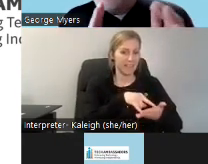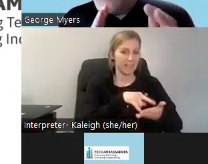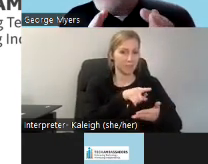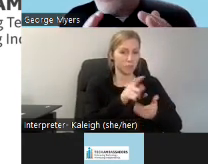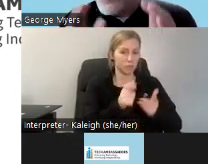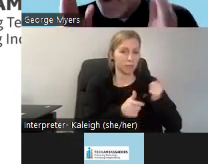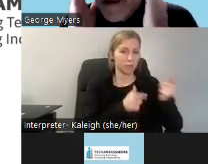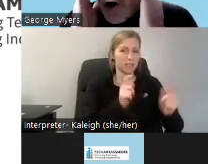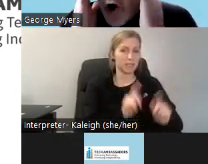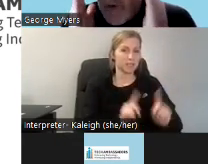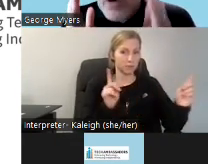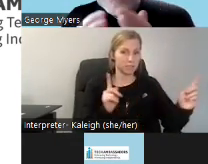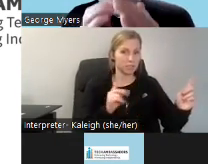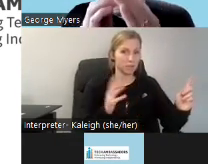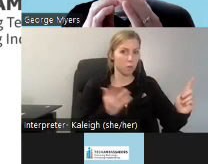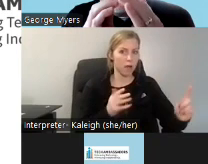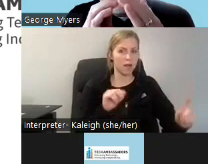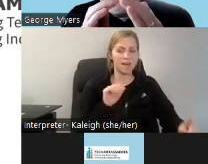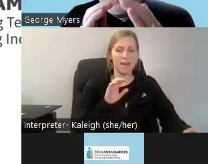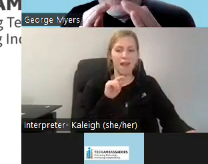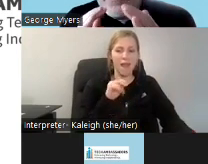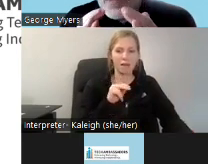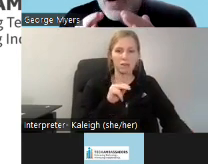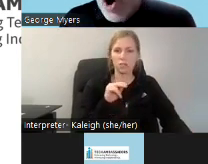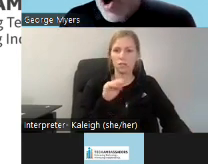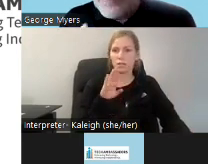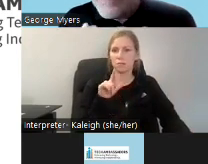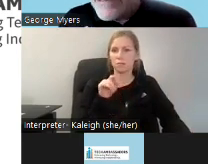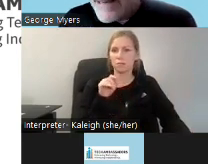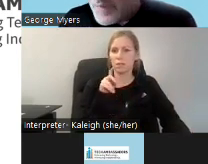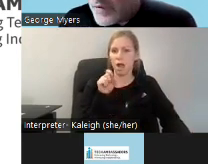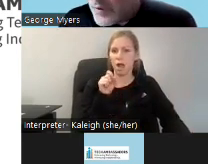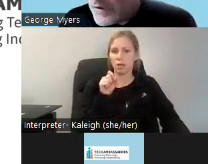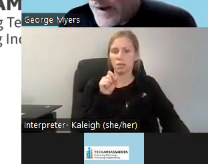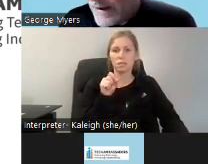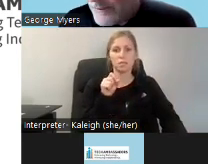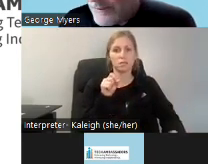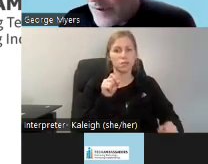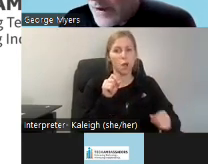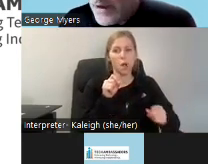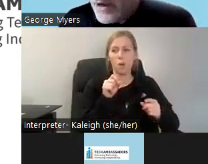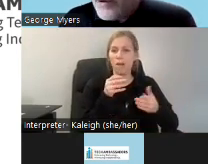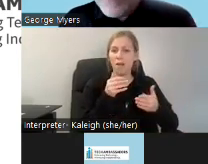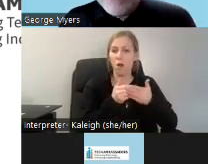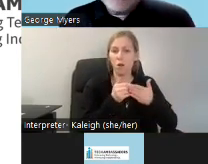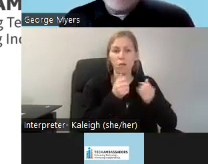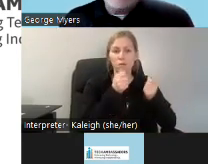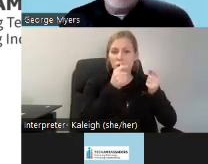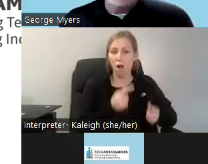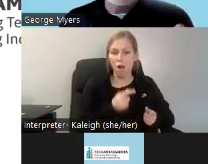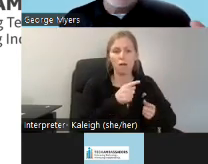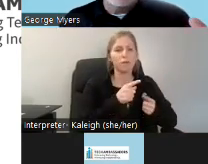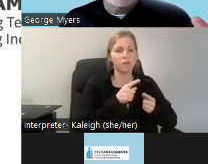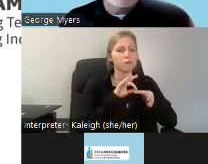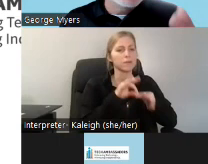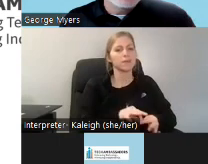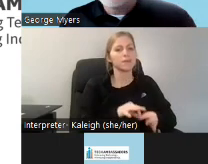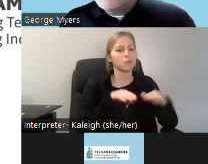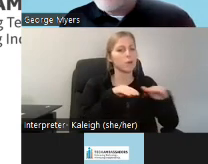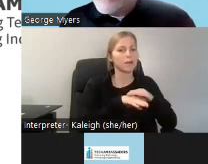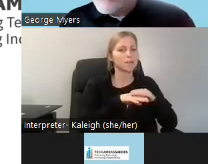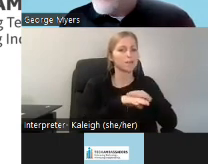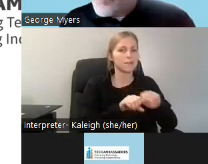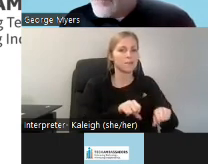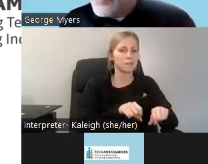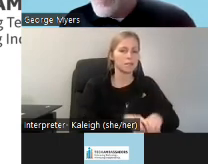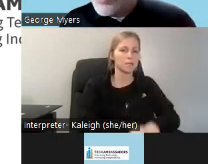one, action blocks are really almost all accessibility related. Okay, it's not that you couldn't